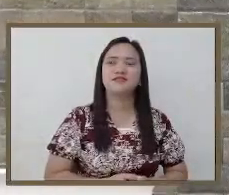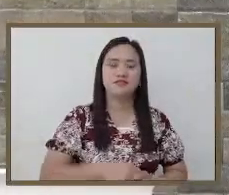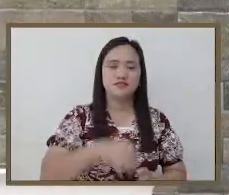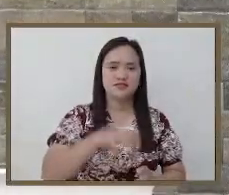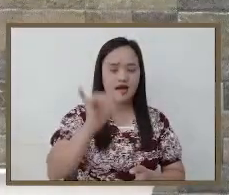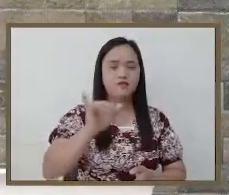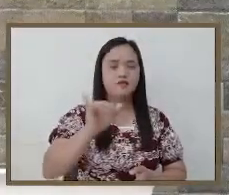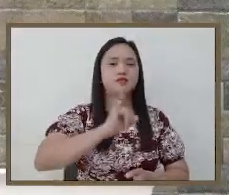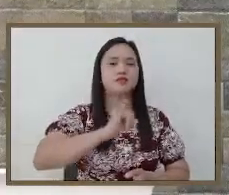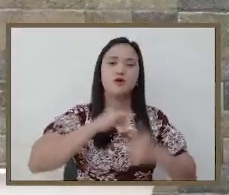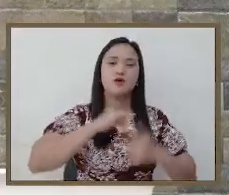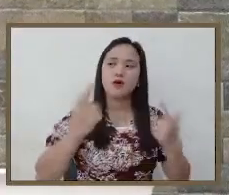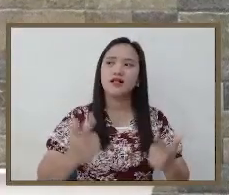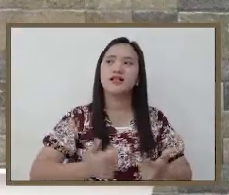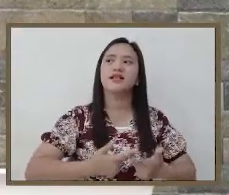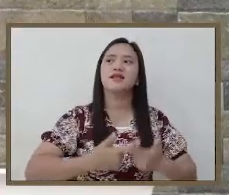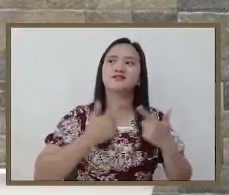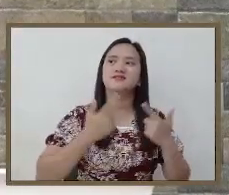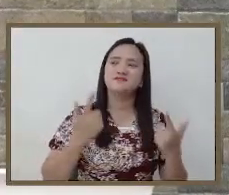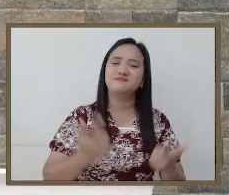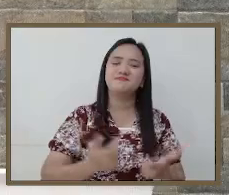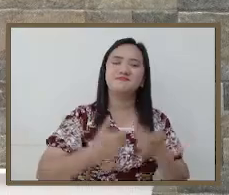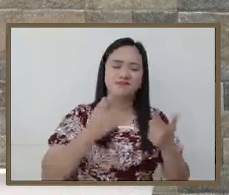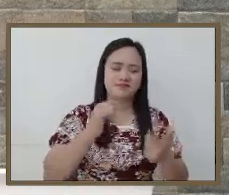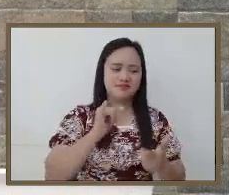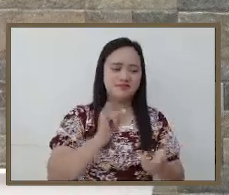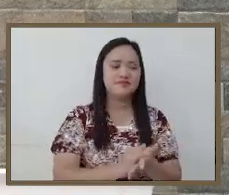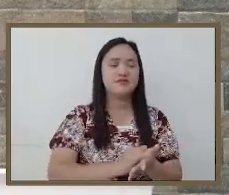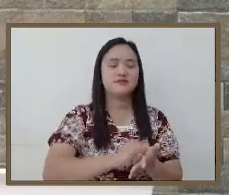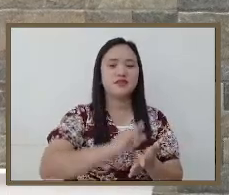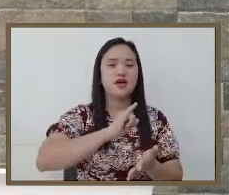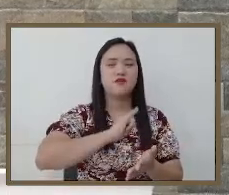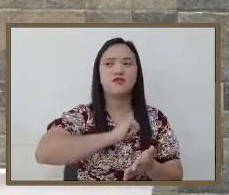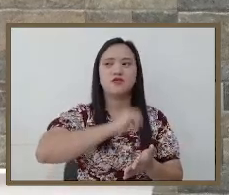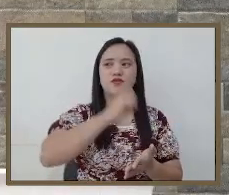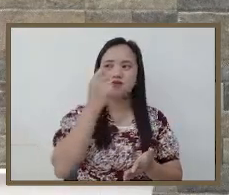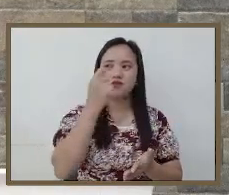Yes, I'm just so glad that